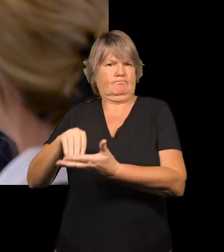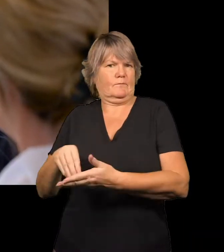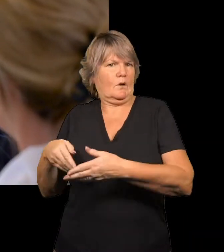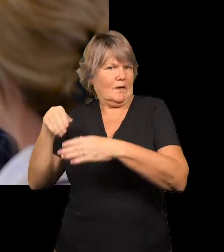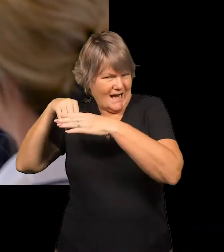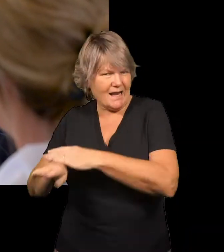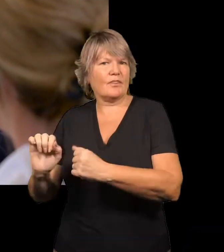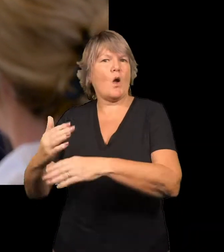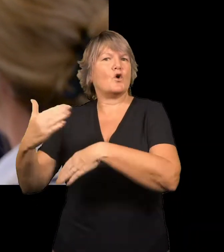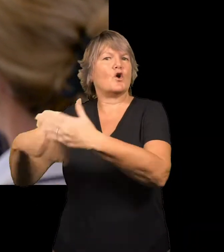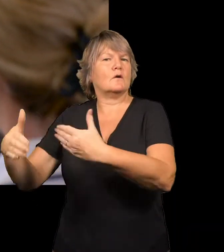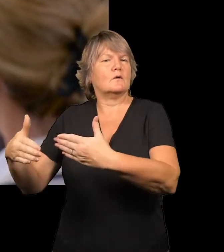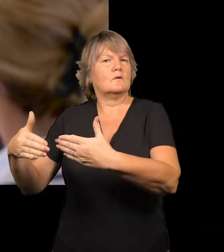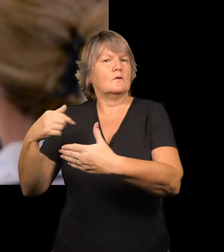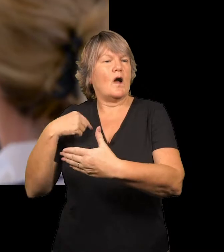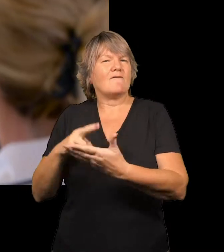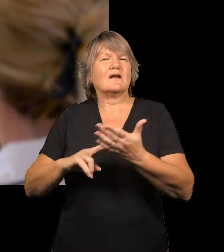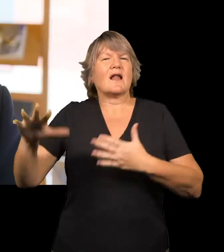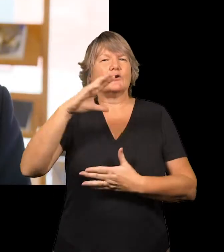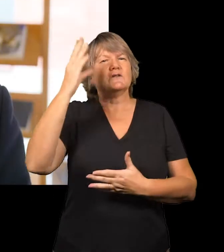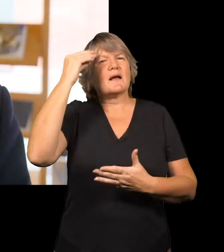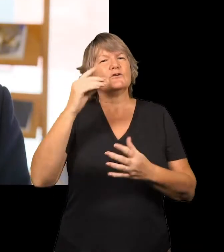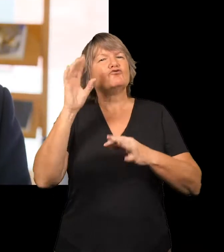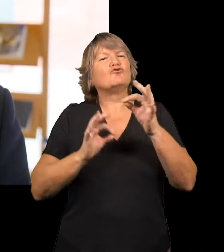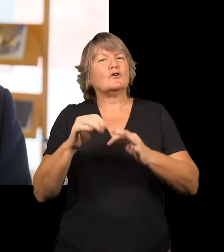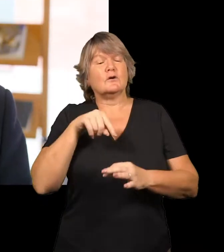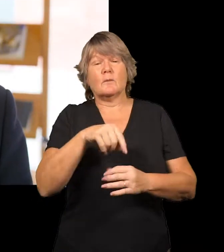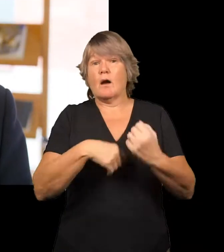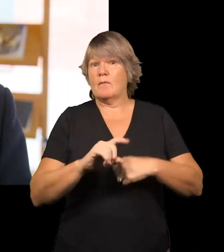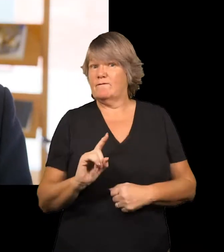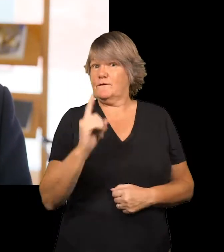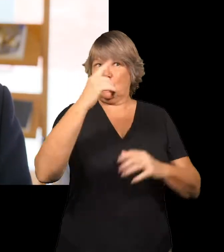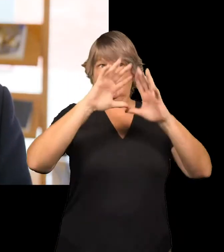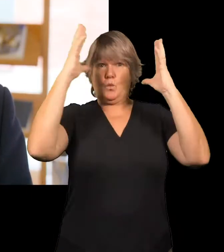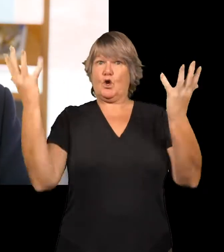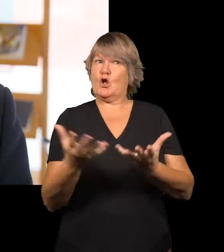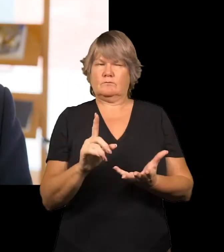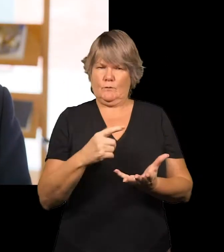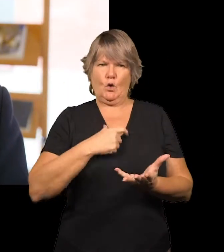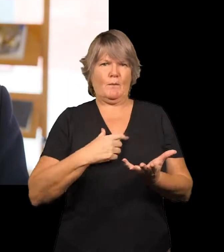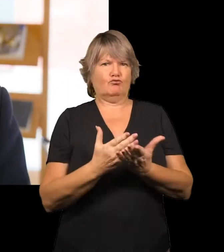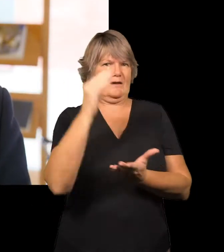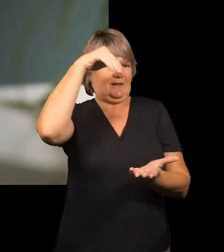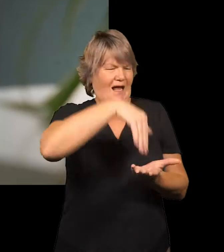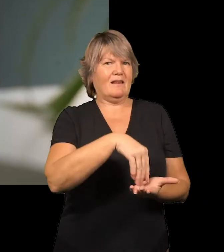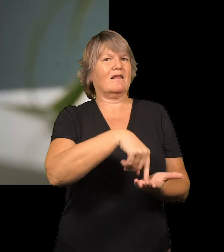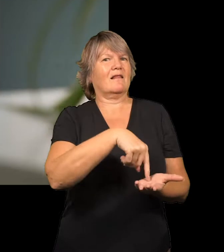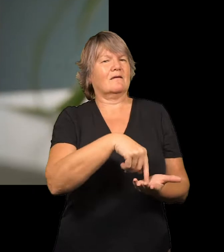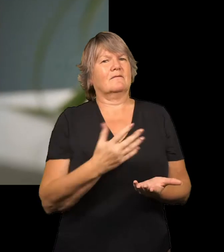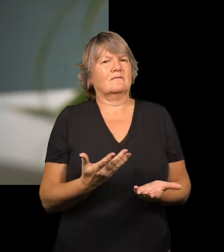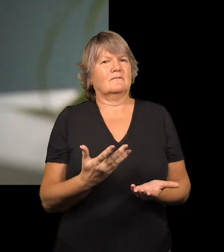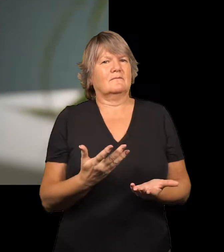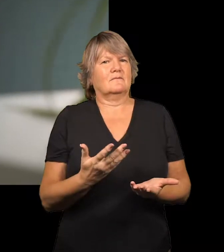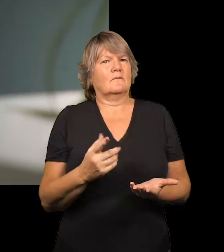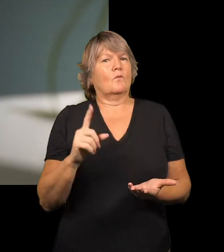have had a national dementia strategy, which became the first in the world which put human rights at the centre.